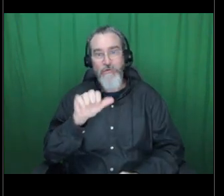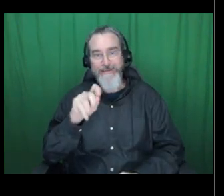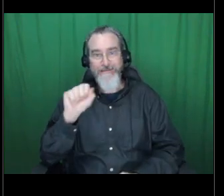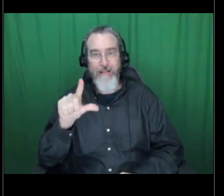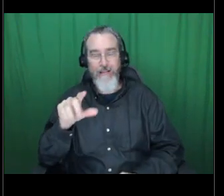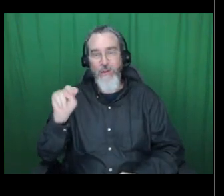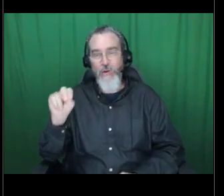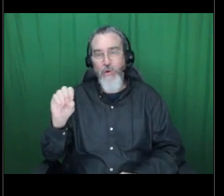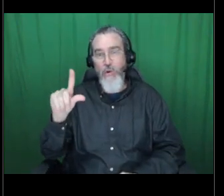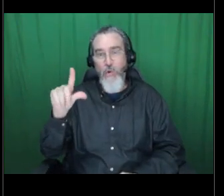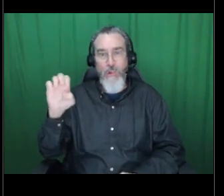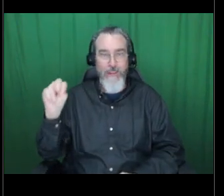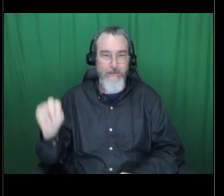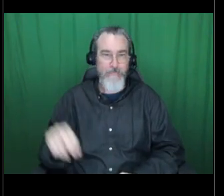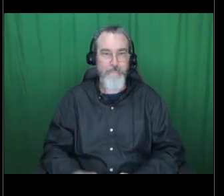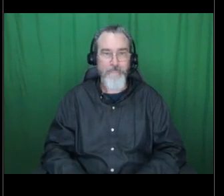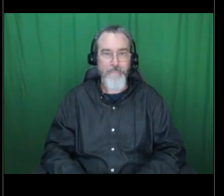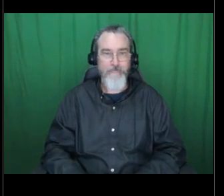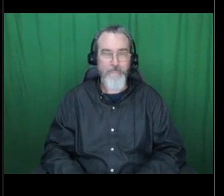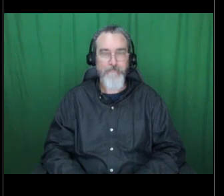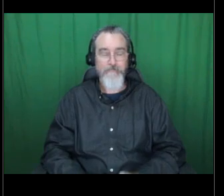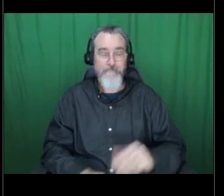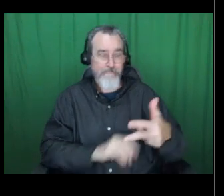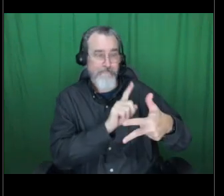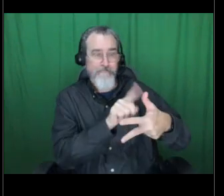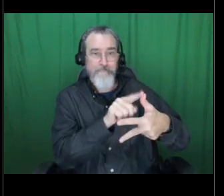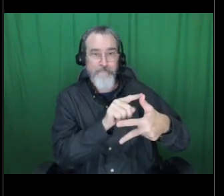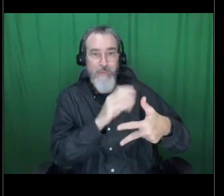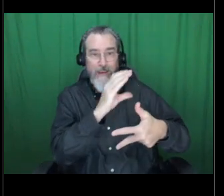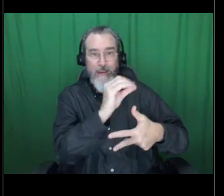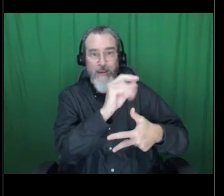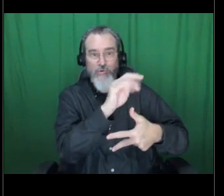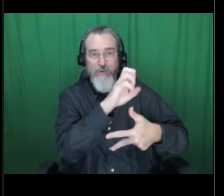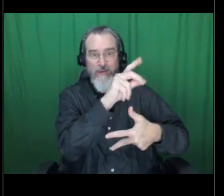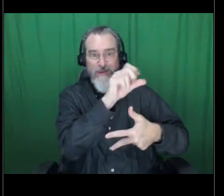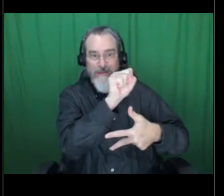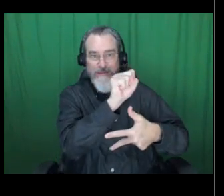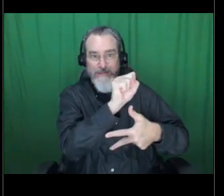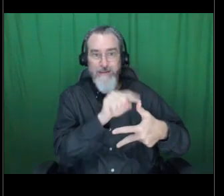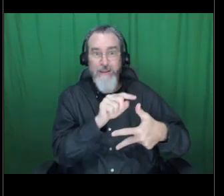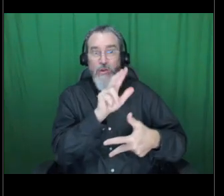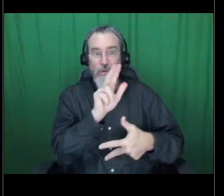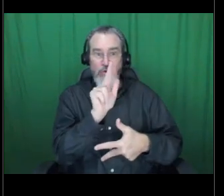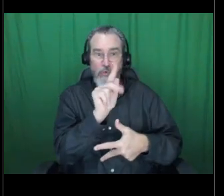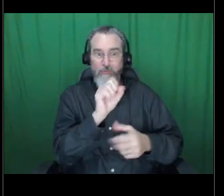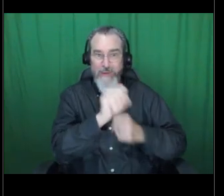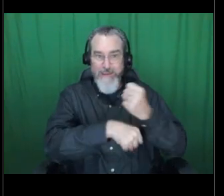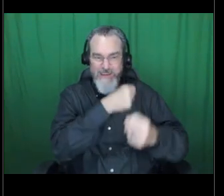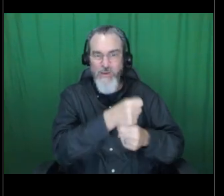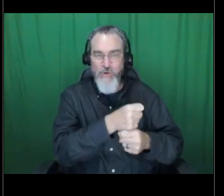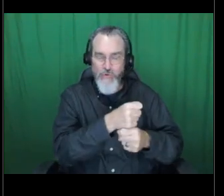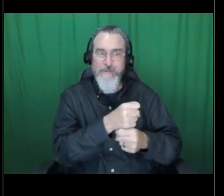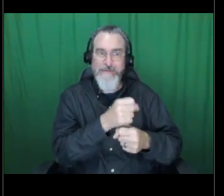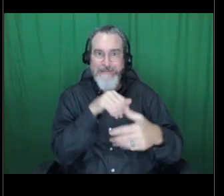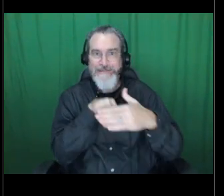Mr. Contreras has 20 years of experience performing accessibility consulting